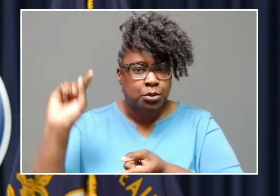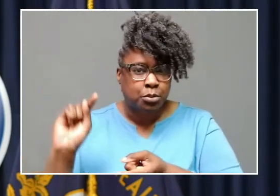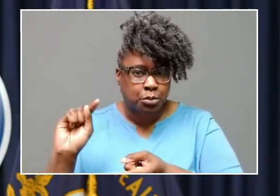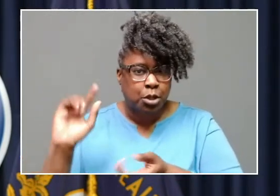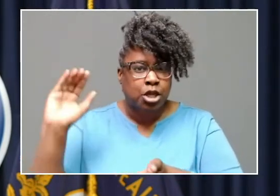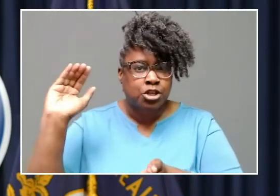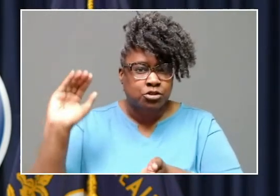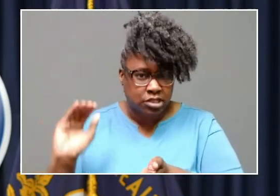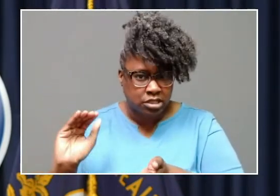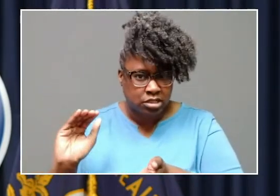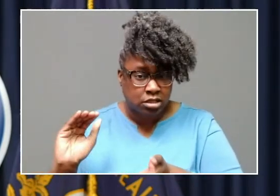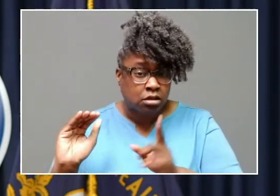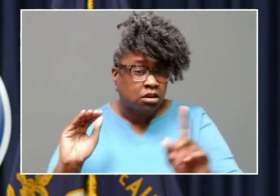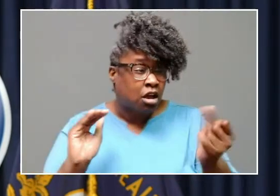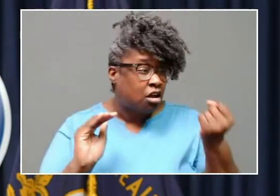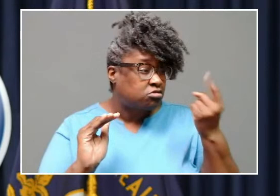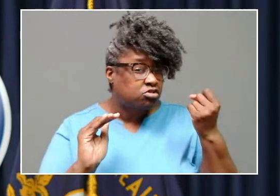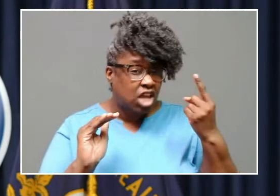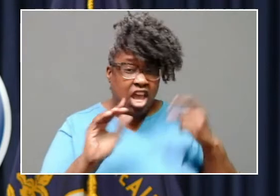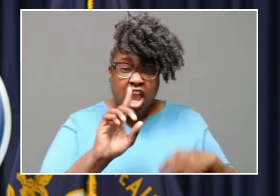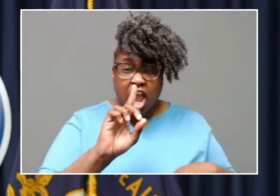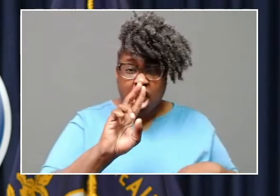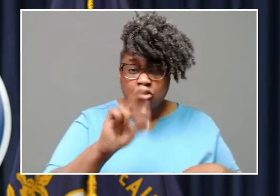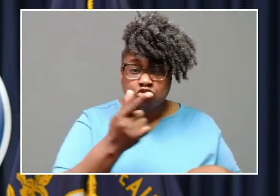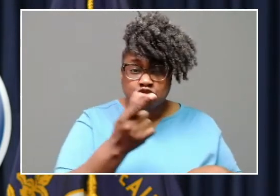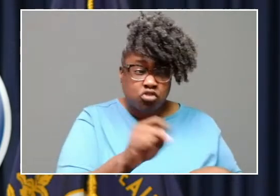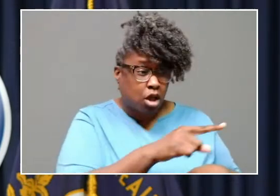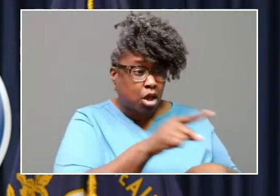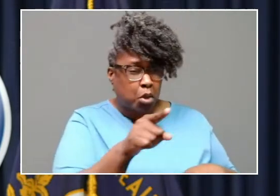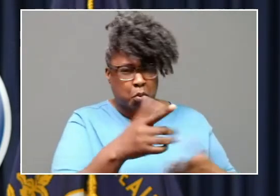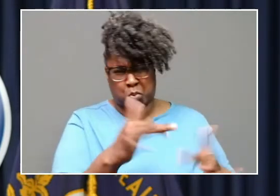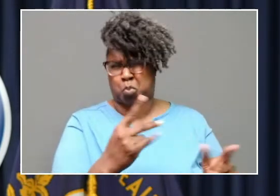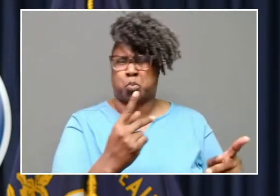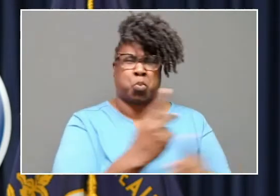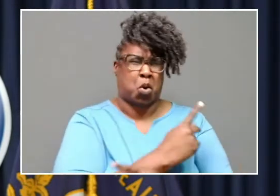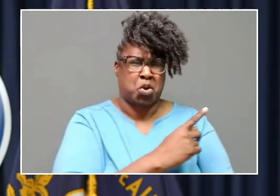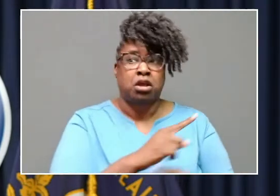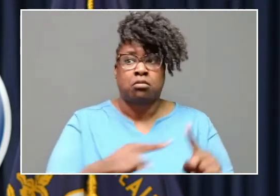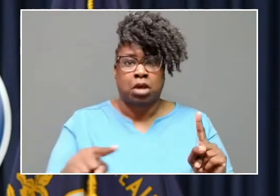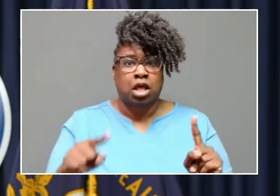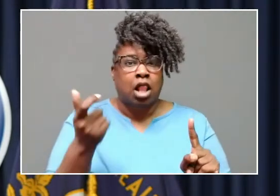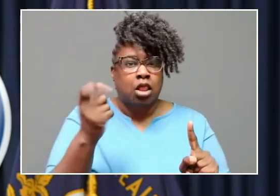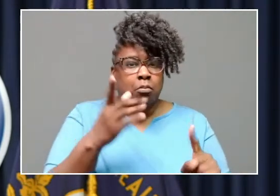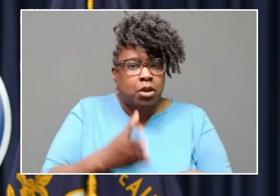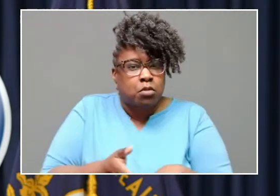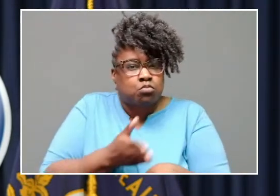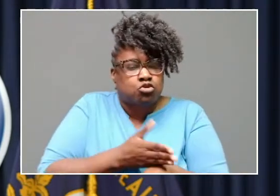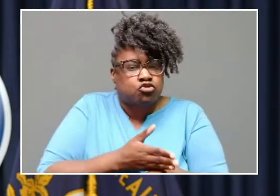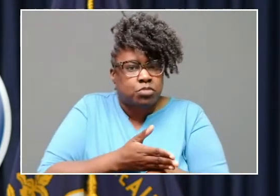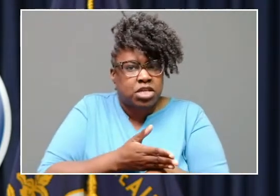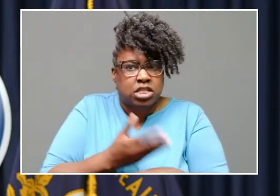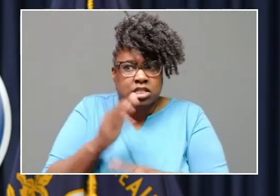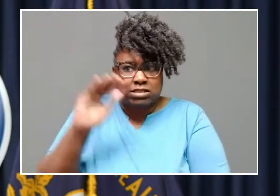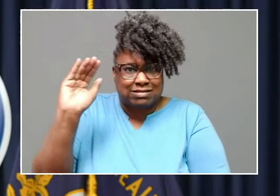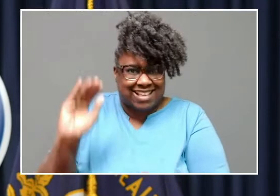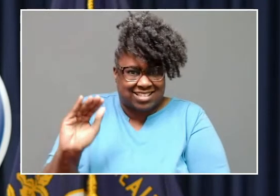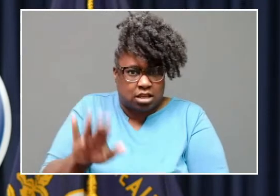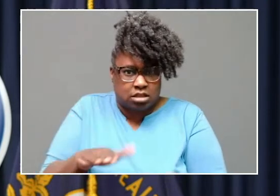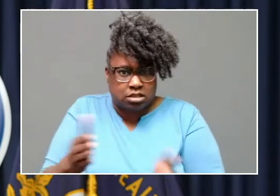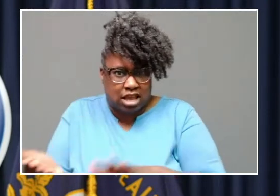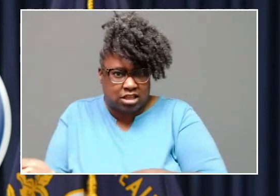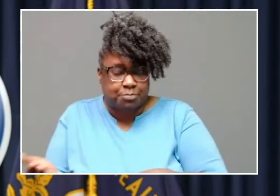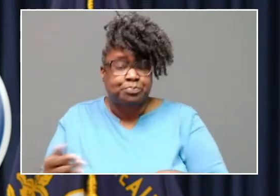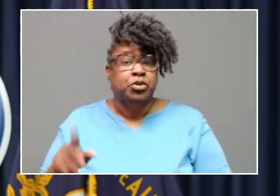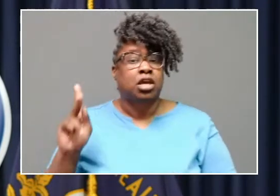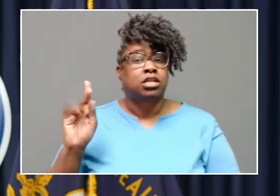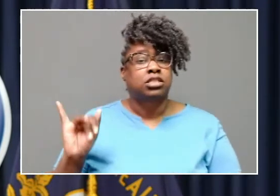that much deadlier. So here with us today is Dana Quisenberry, co-principal investigator for surveillance of the Kentucky Drug Overdose